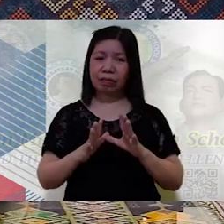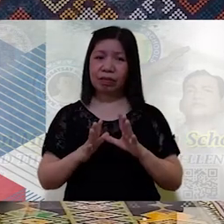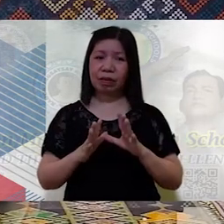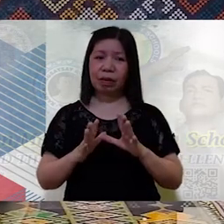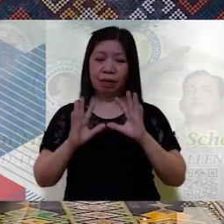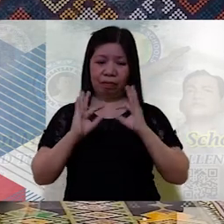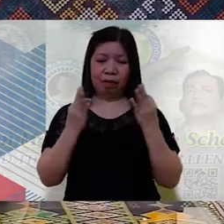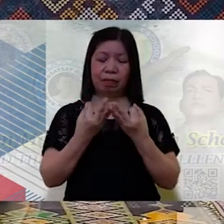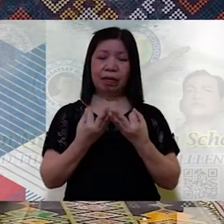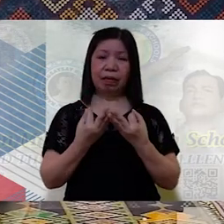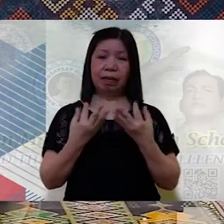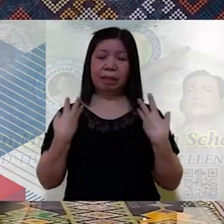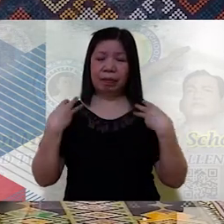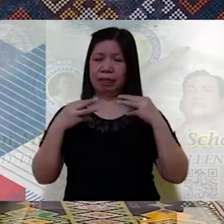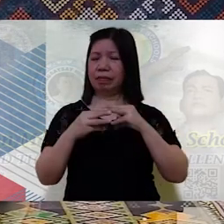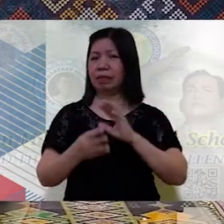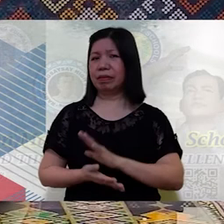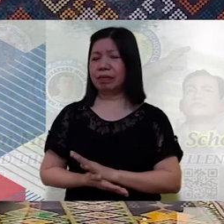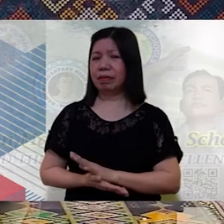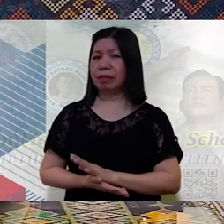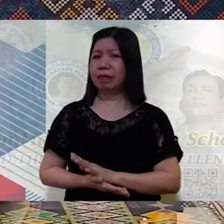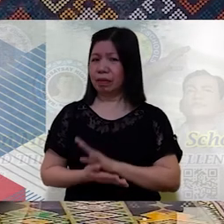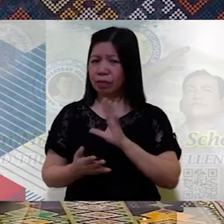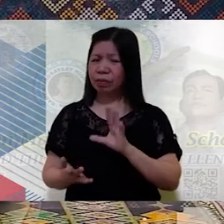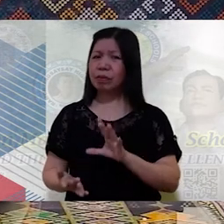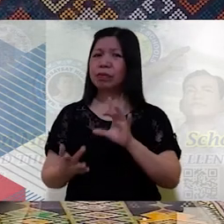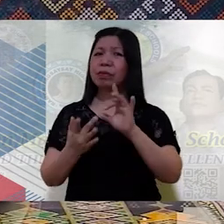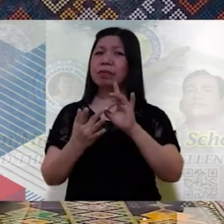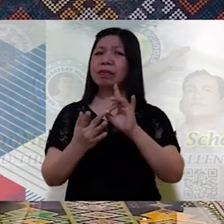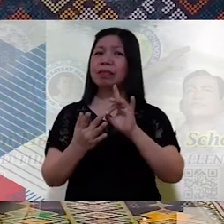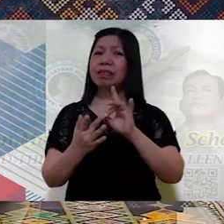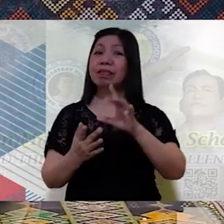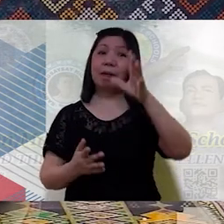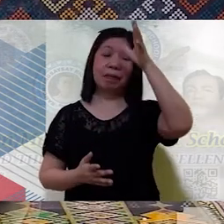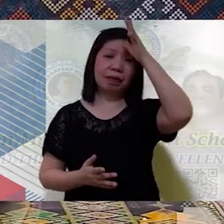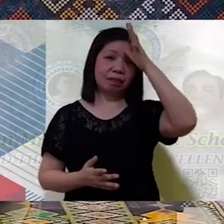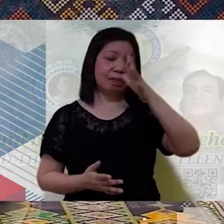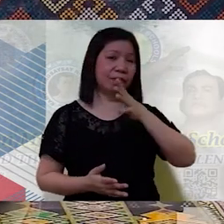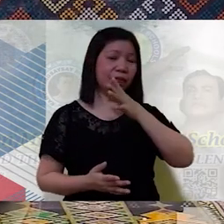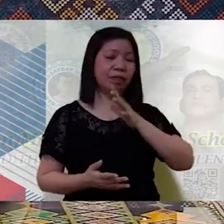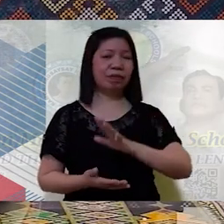our family members, as well, especially the parents,